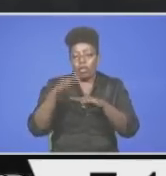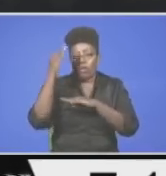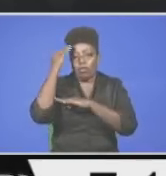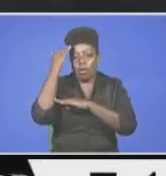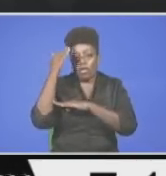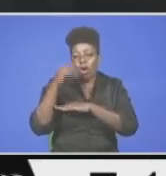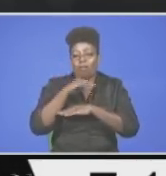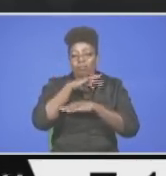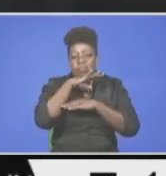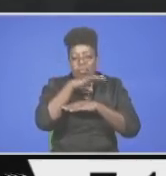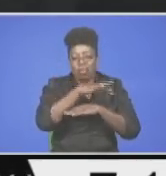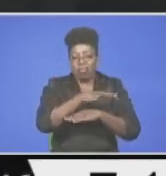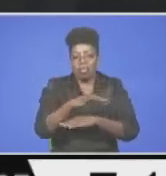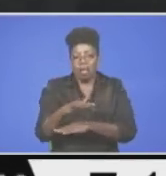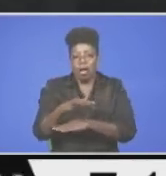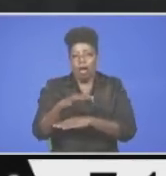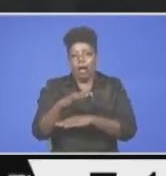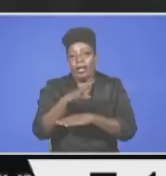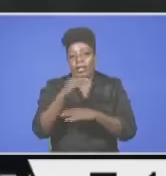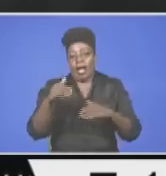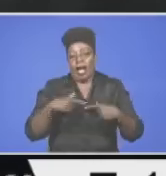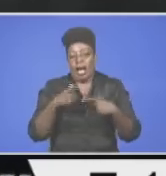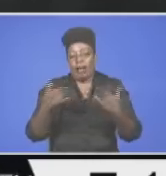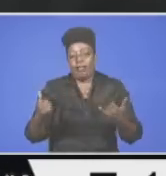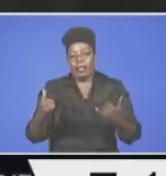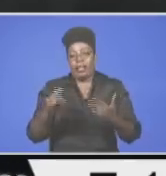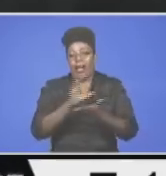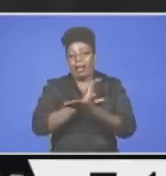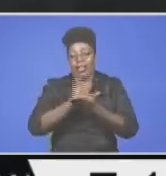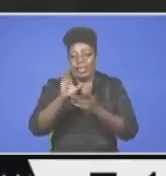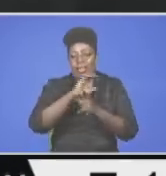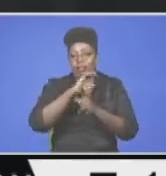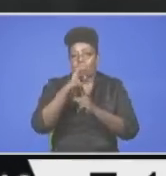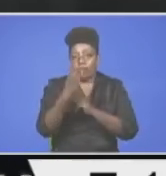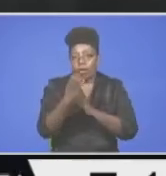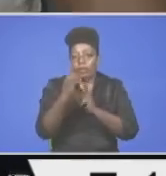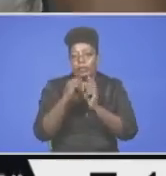of littering, increasing awareness of having a clean environment.